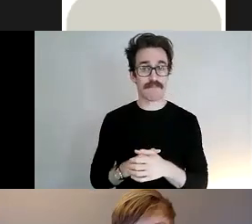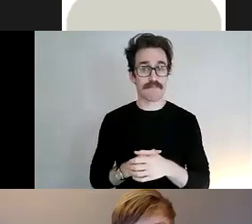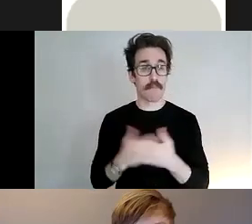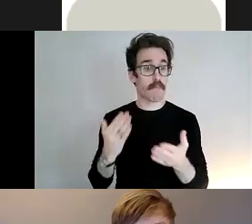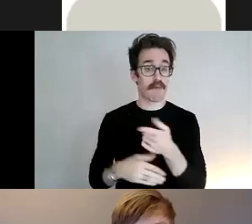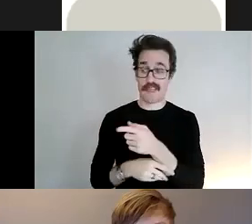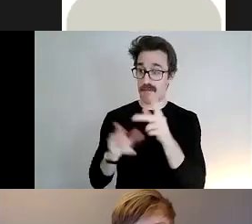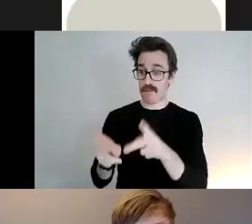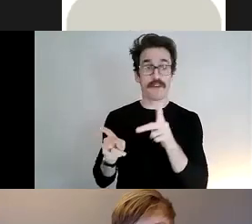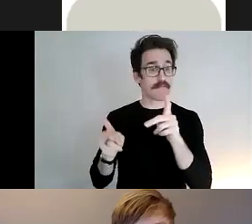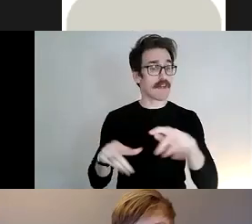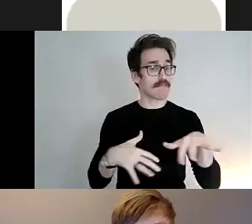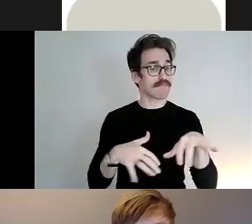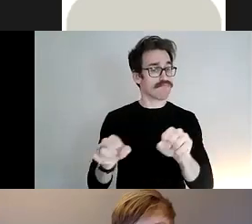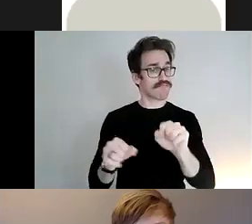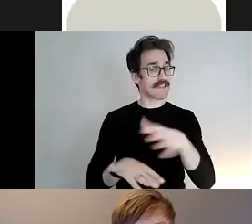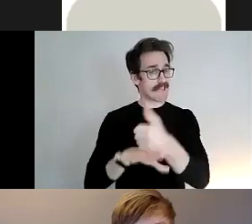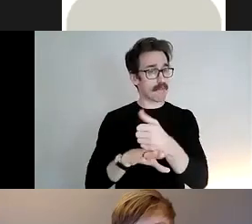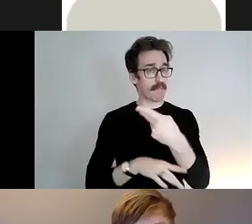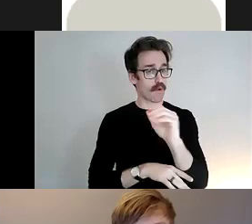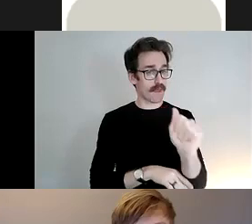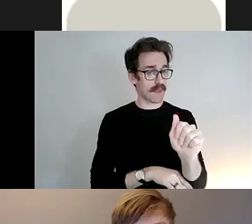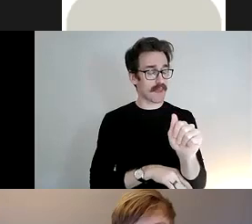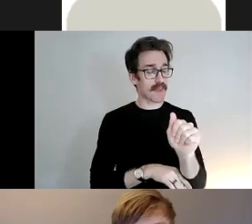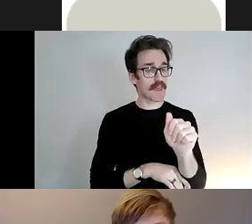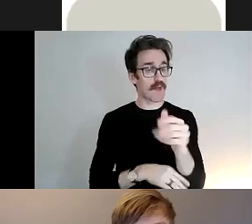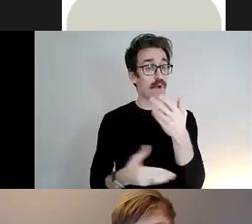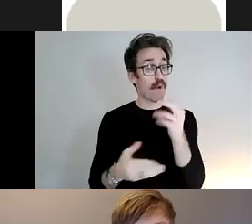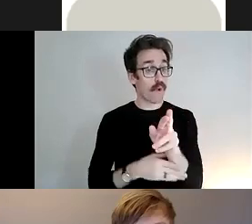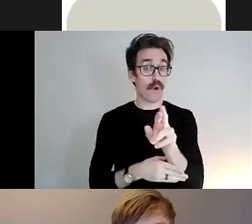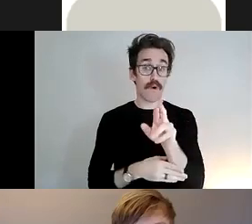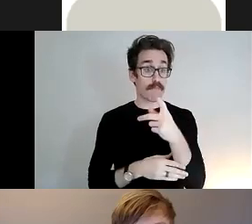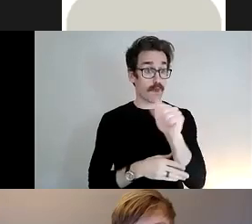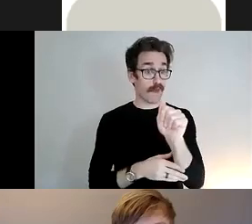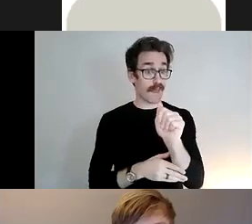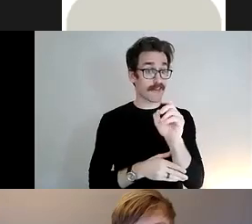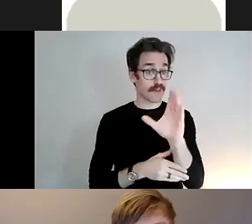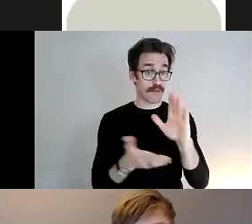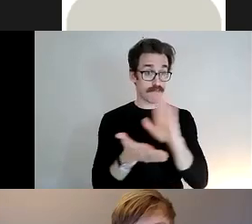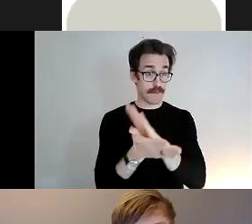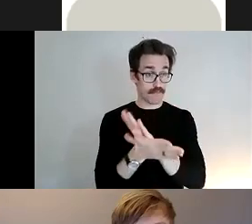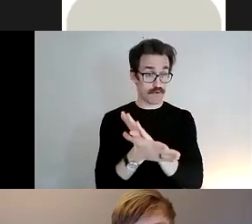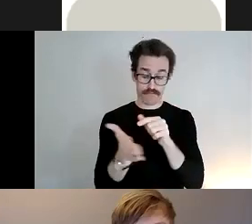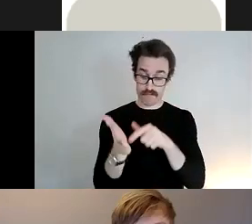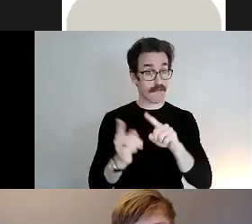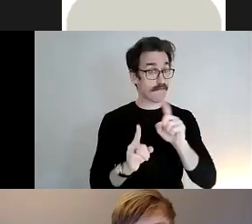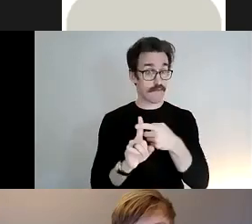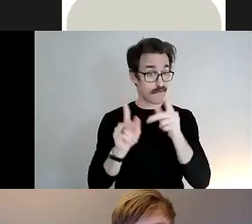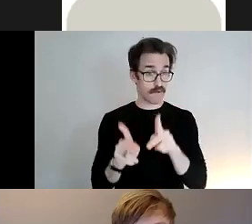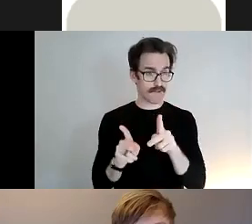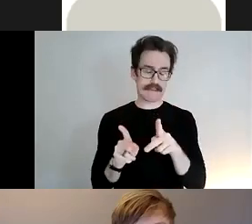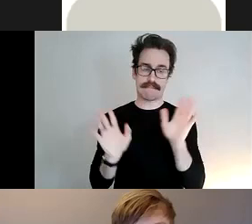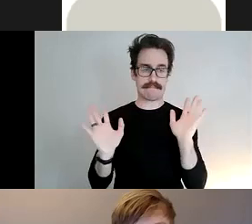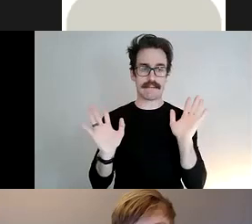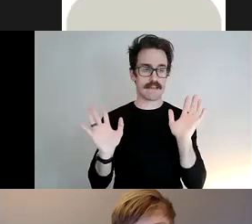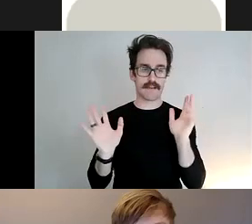able to appoint a power of attorney, or maybe there was an alternate on the power of attorney document. Maybe the first power of attorney resigned and the next person was